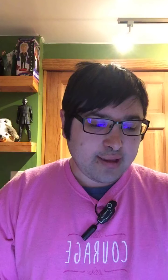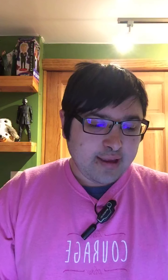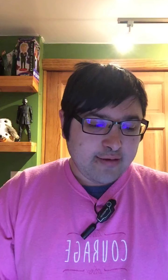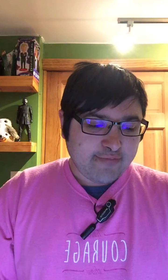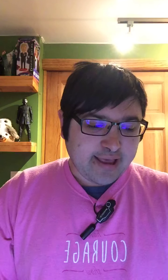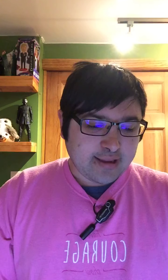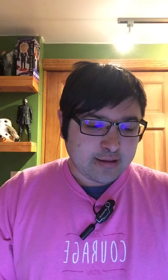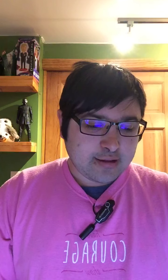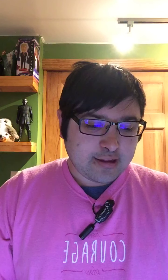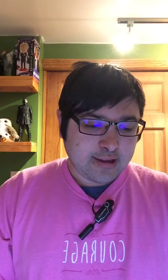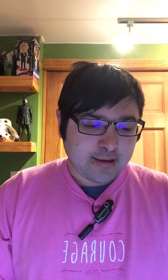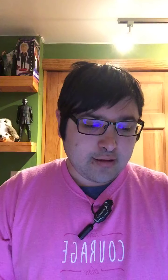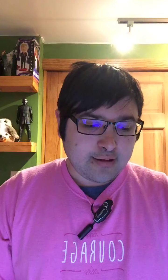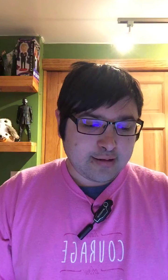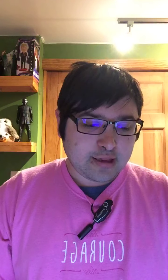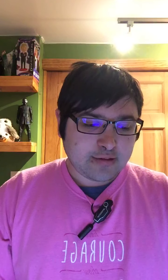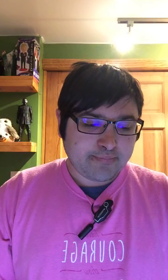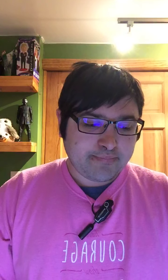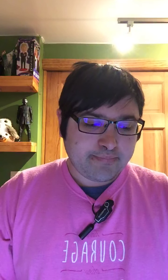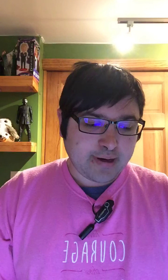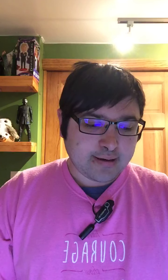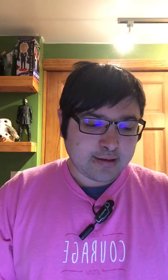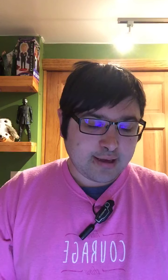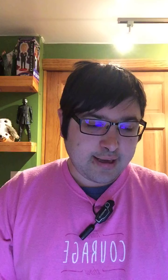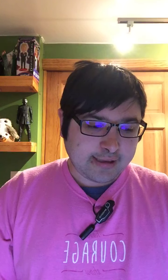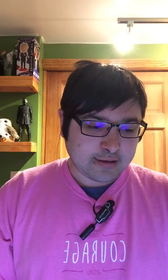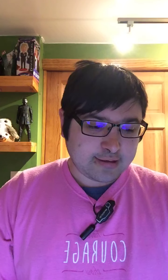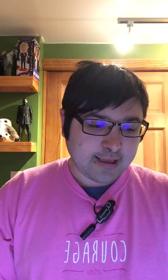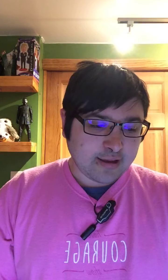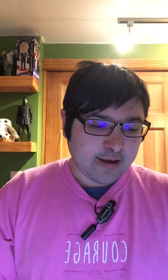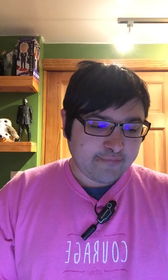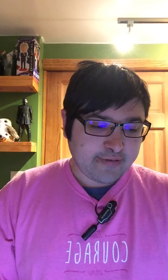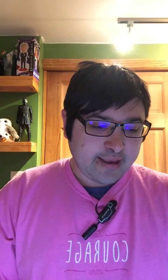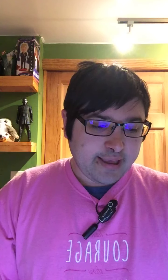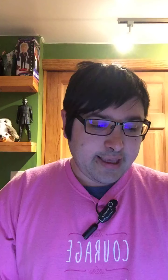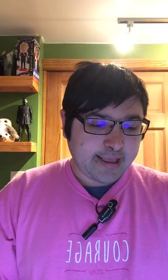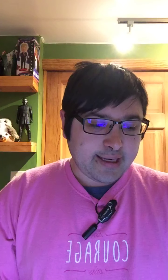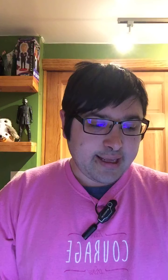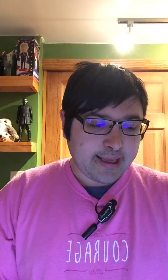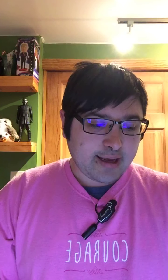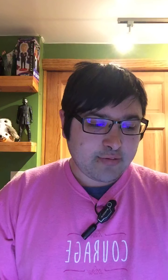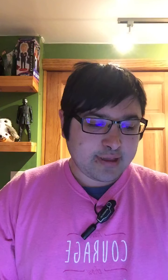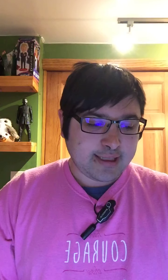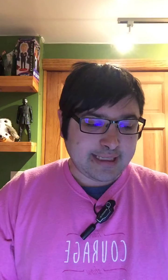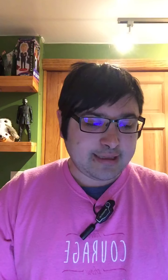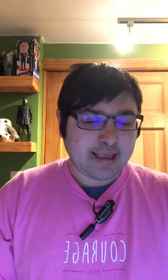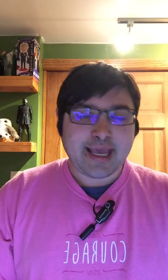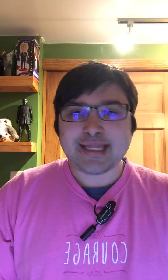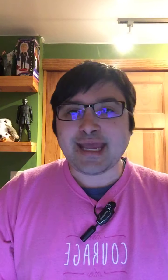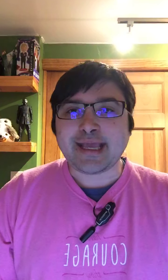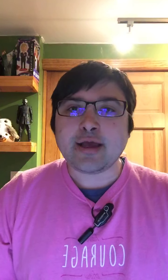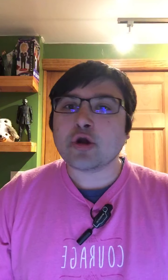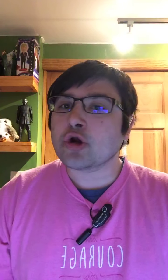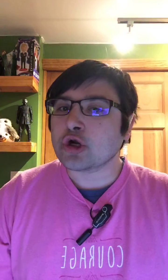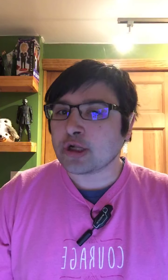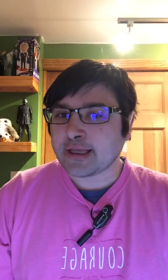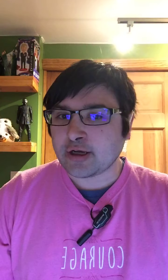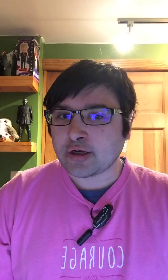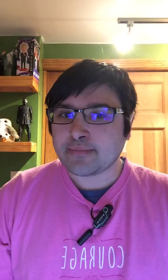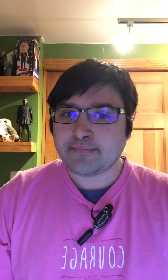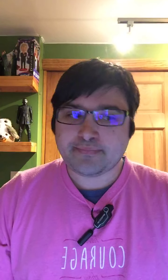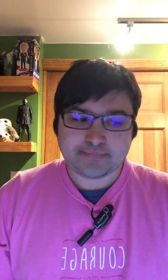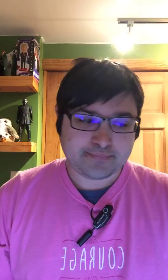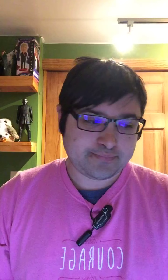overall volatility sparked another sell-off in equities a day